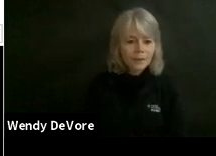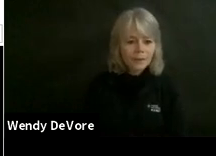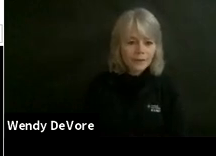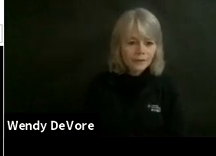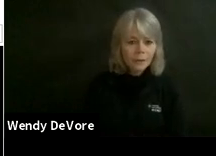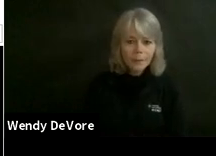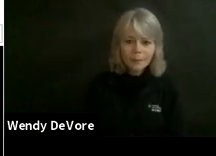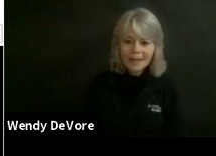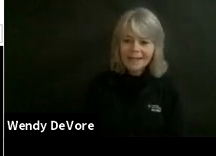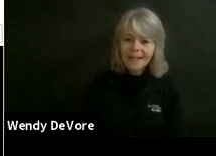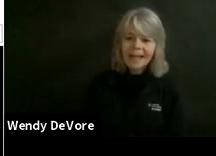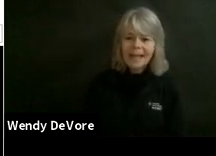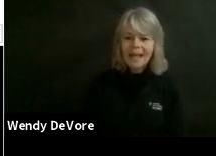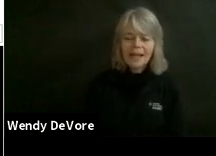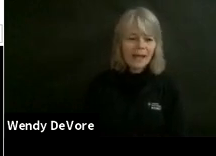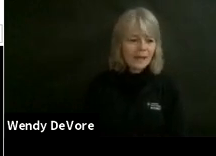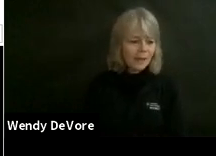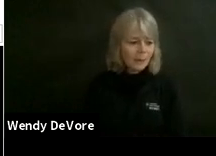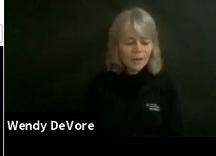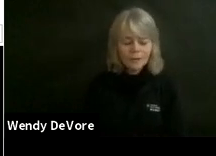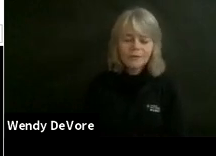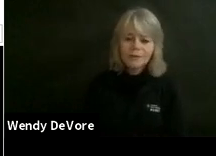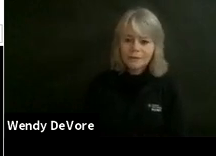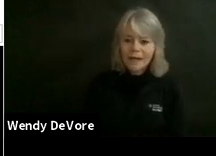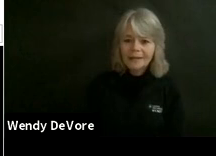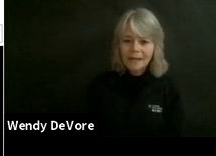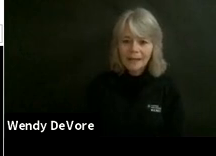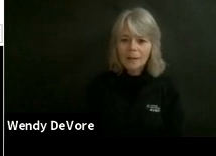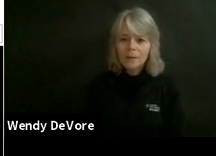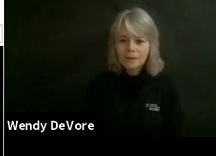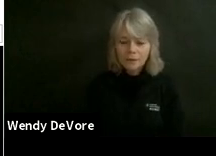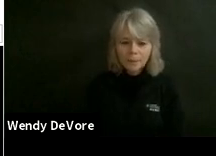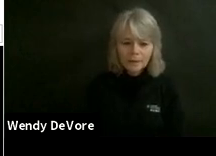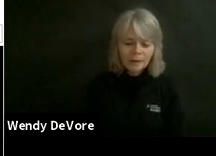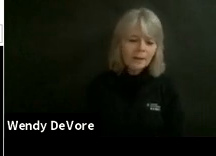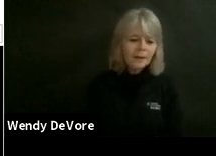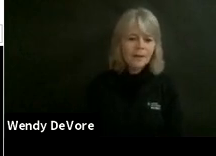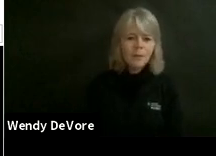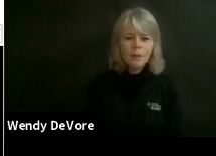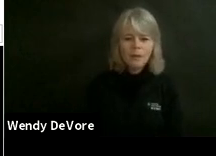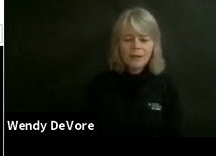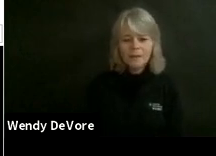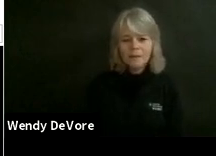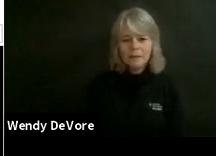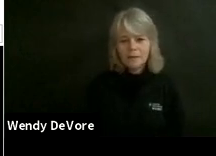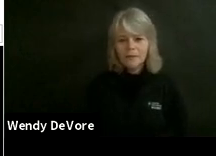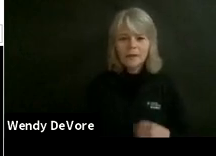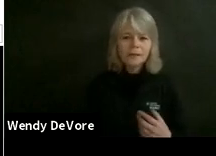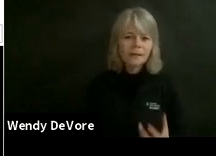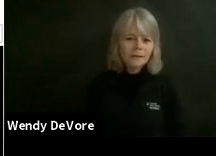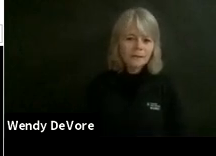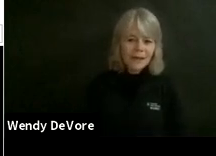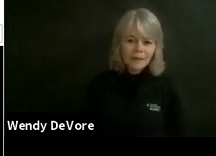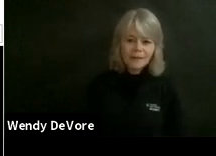Career Ventures Incorporated, and I am also a certified sign language interpreter, and I've been working in the